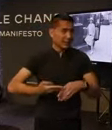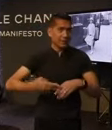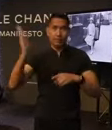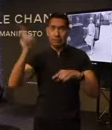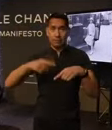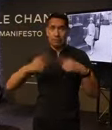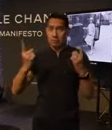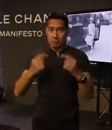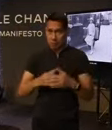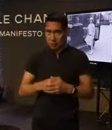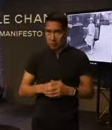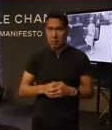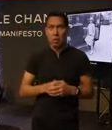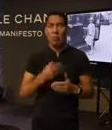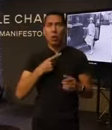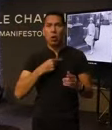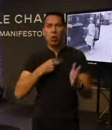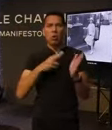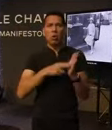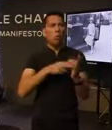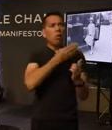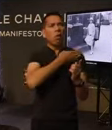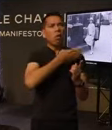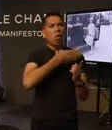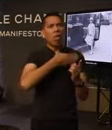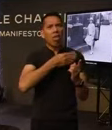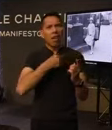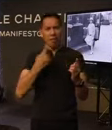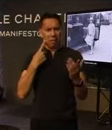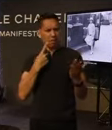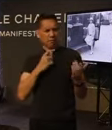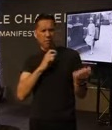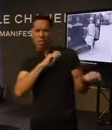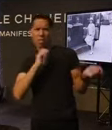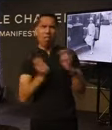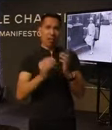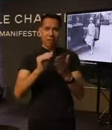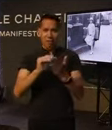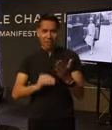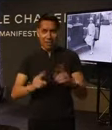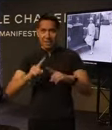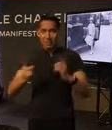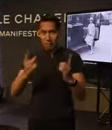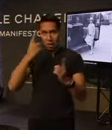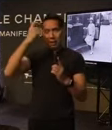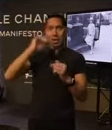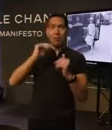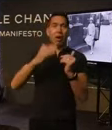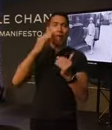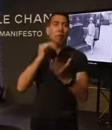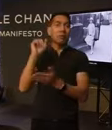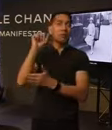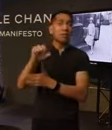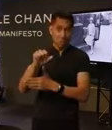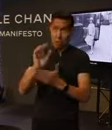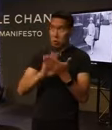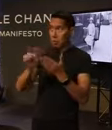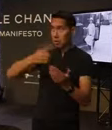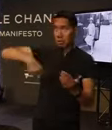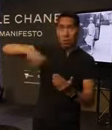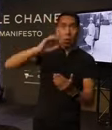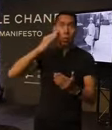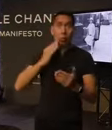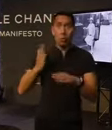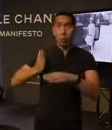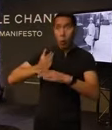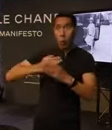sartorial norms that reflected in different conception of femininity, and they acknowledged women's changing social roles.